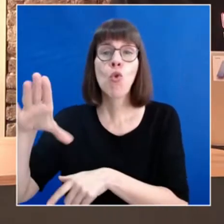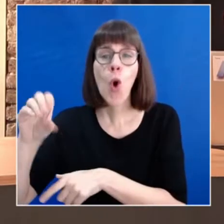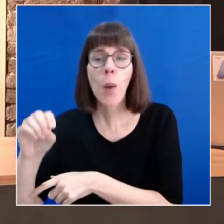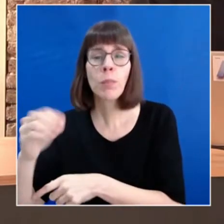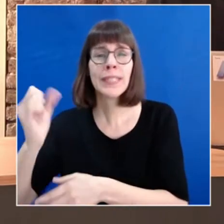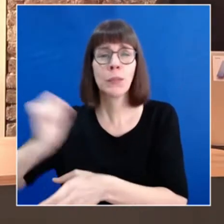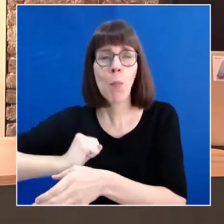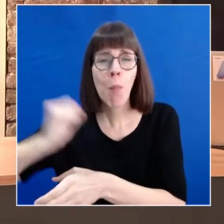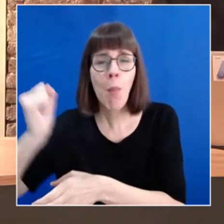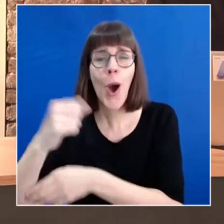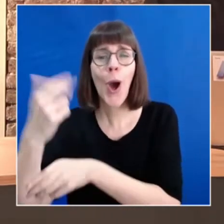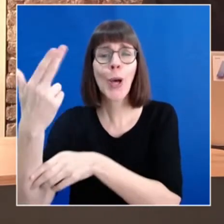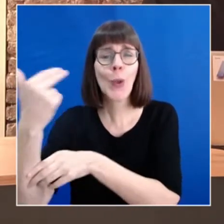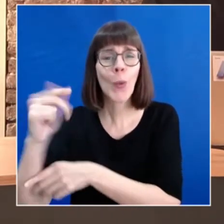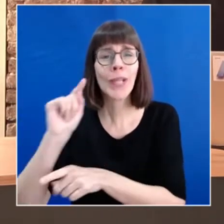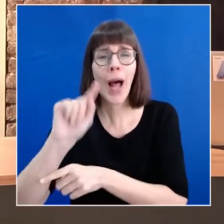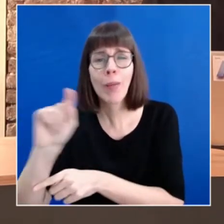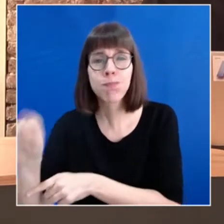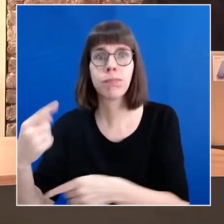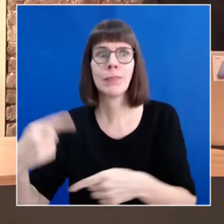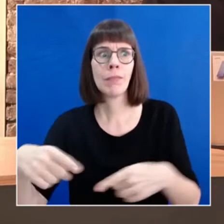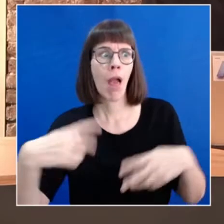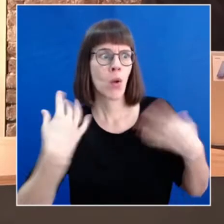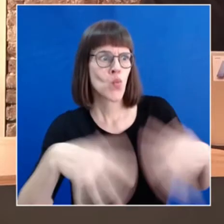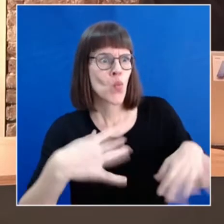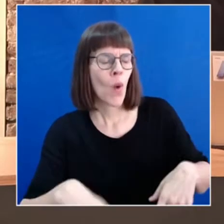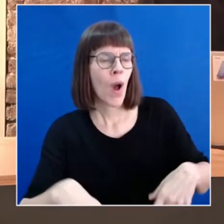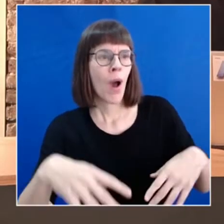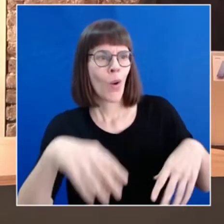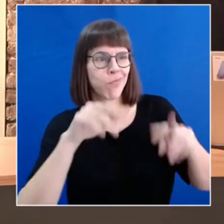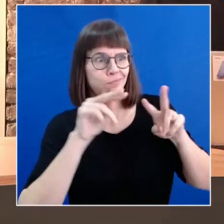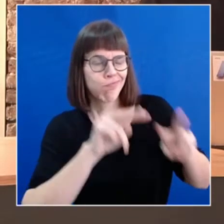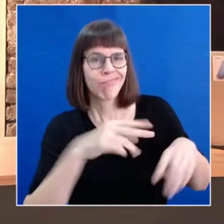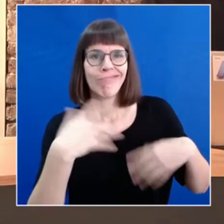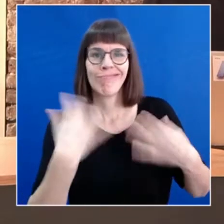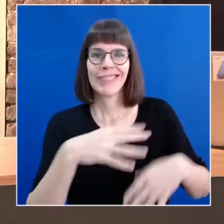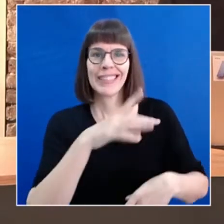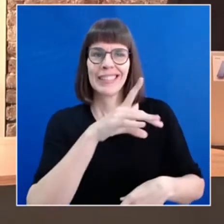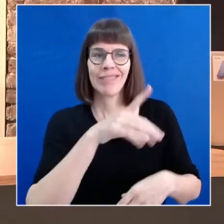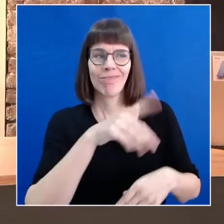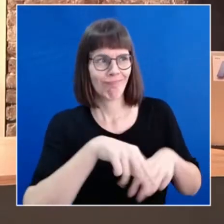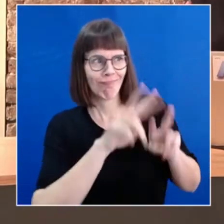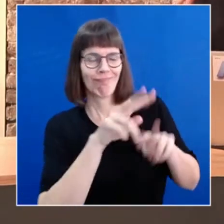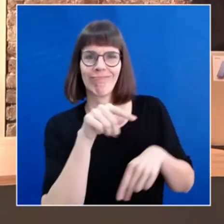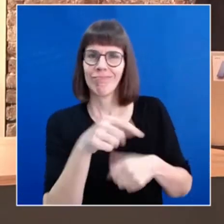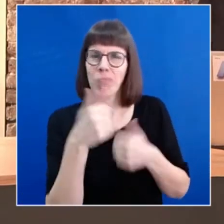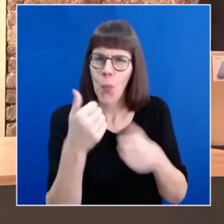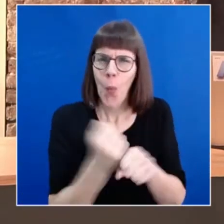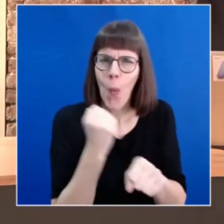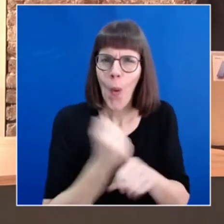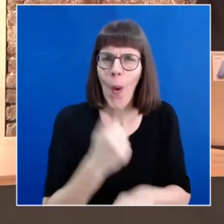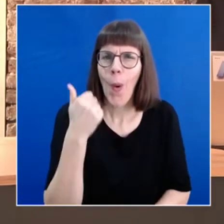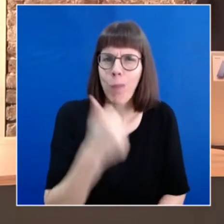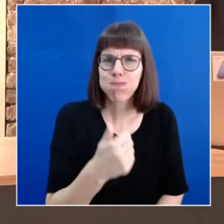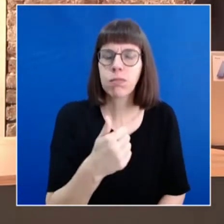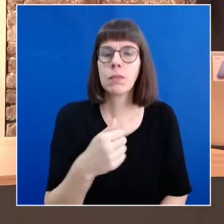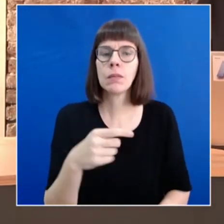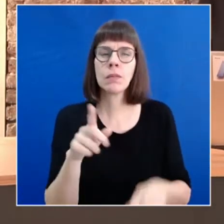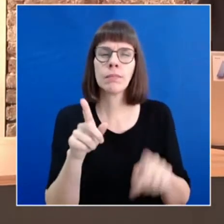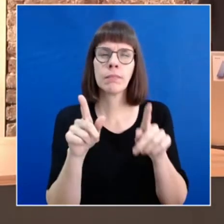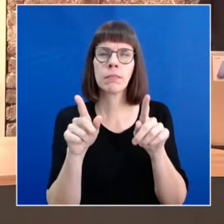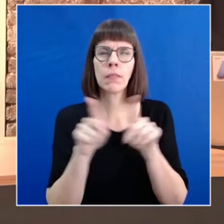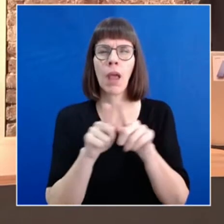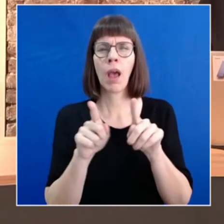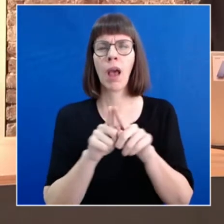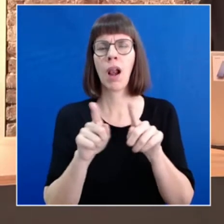streets are enlightened with David's talent. He doesn't need to fit the box of working a